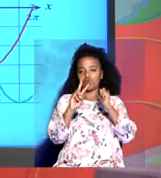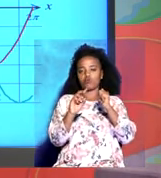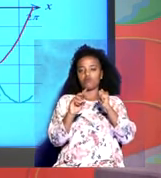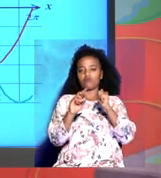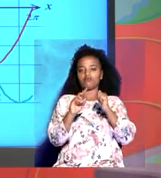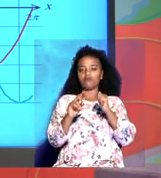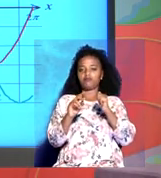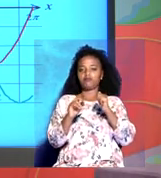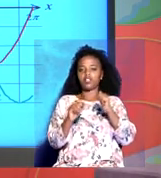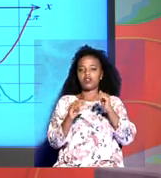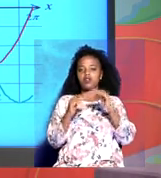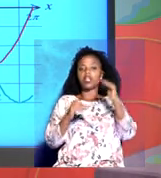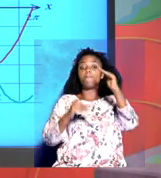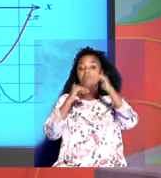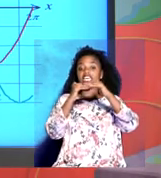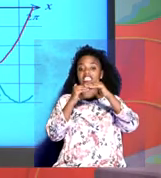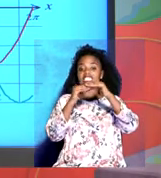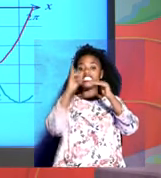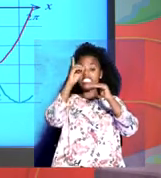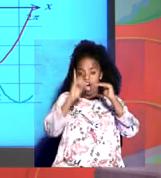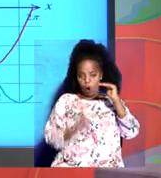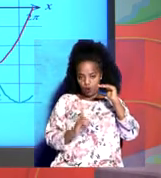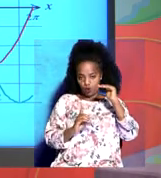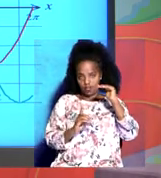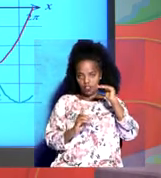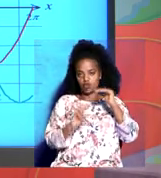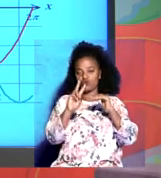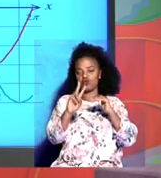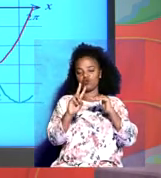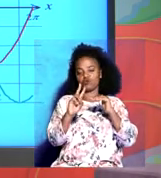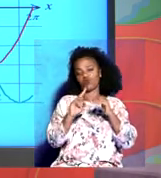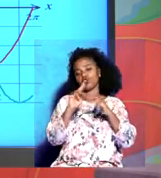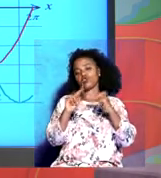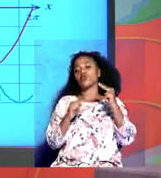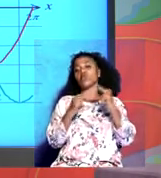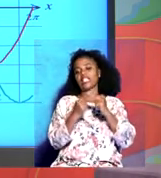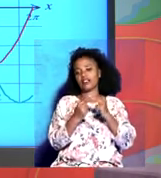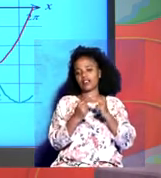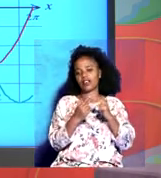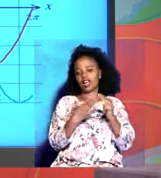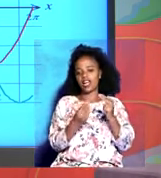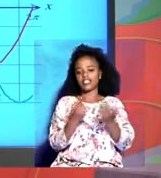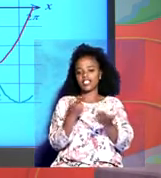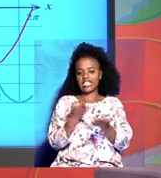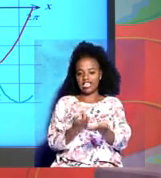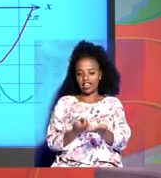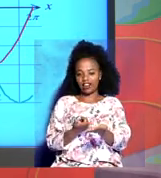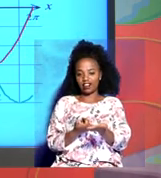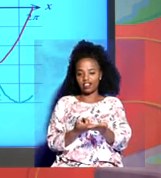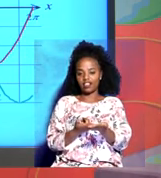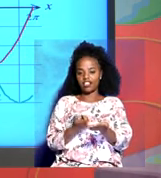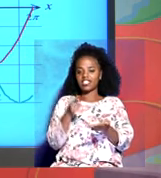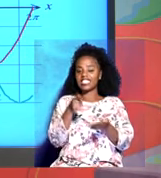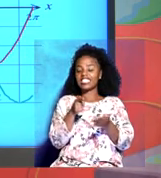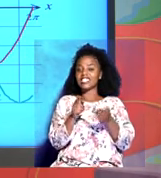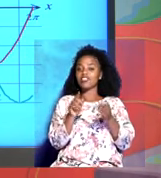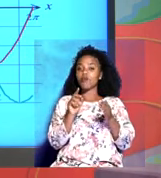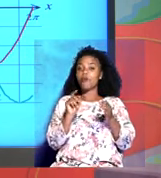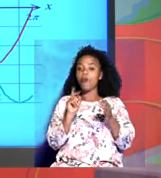peak will move down by 2 units. So here also this peak